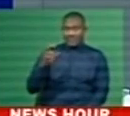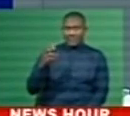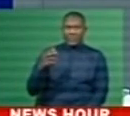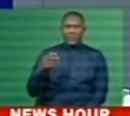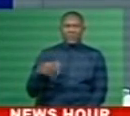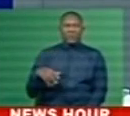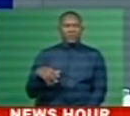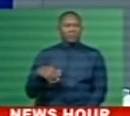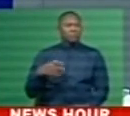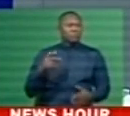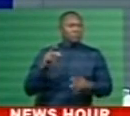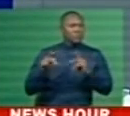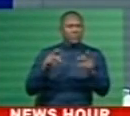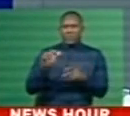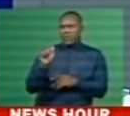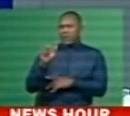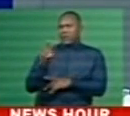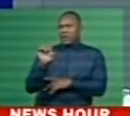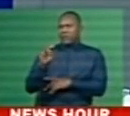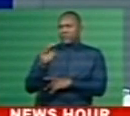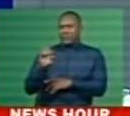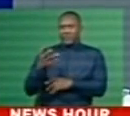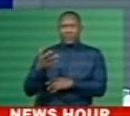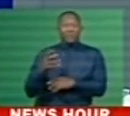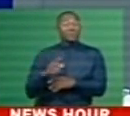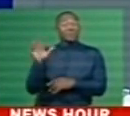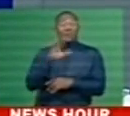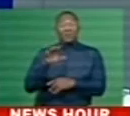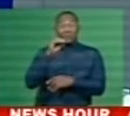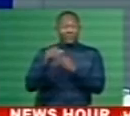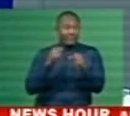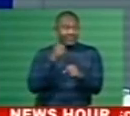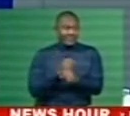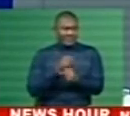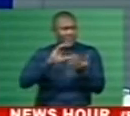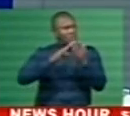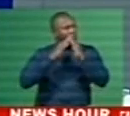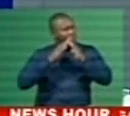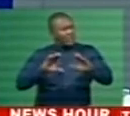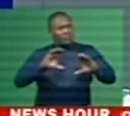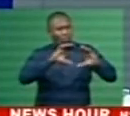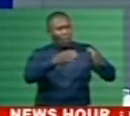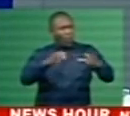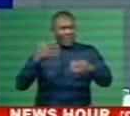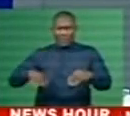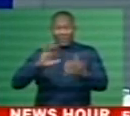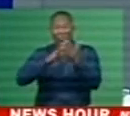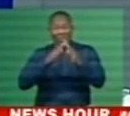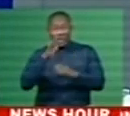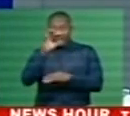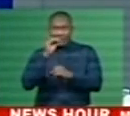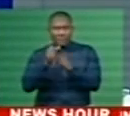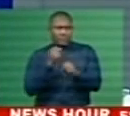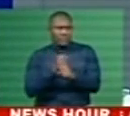people of Aveme Beme in the Volta region have celebrated 50 years of a peaceful community. This comes at a time